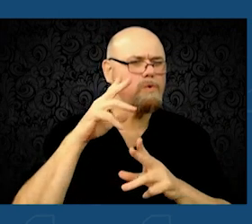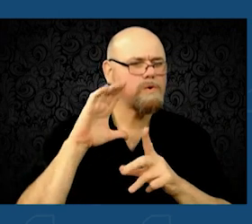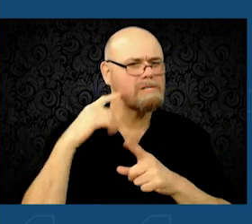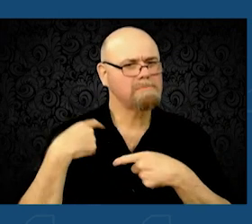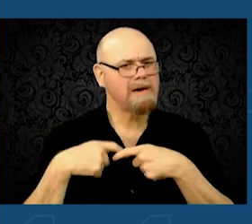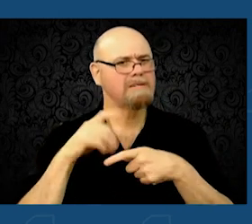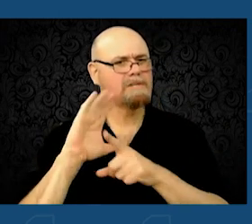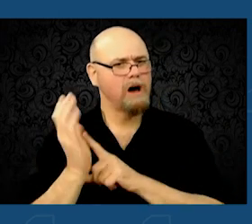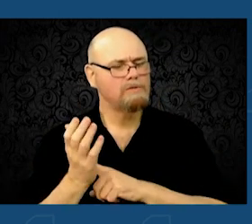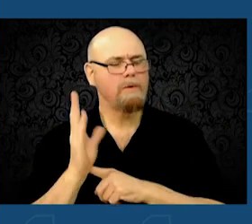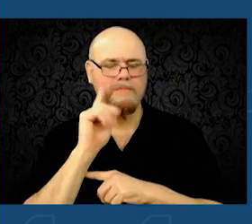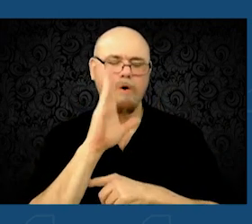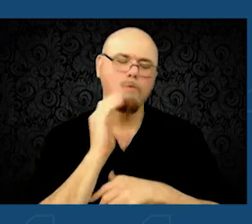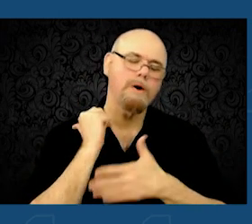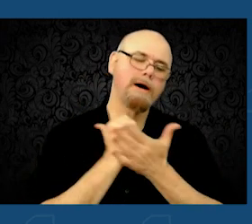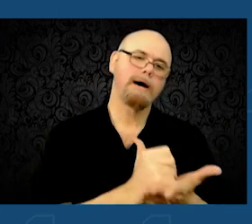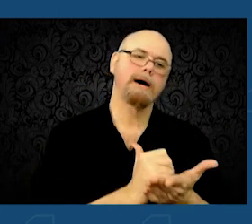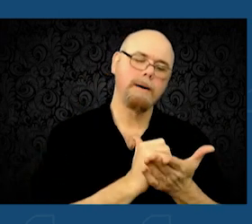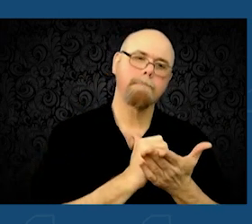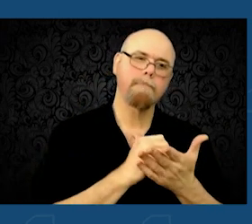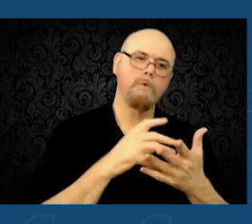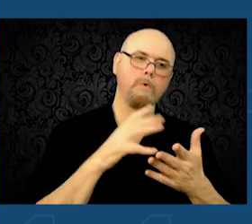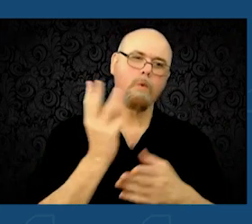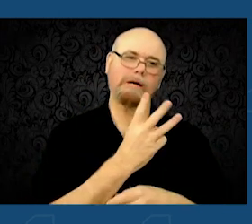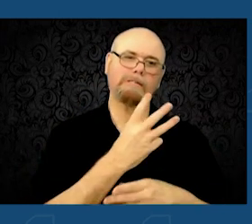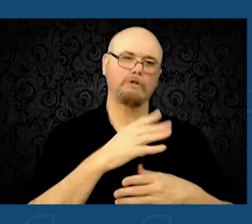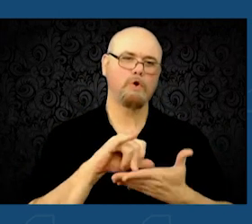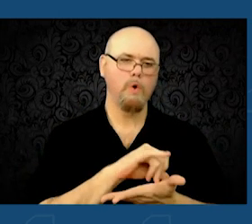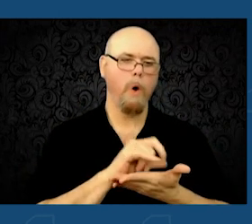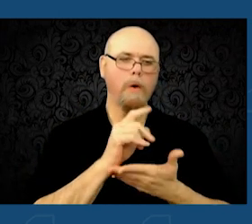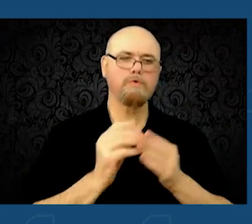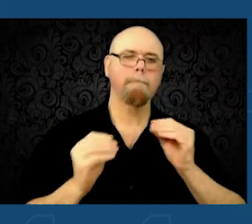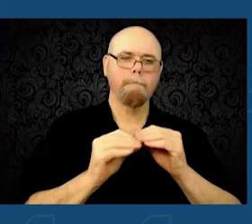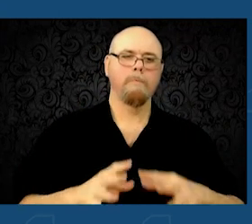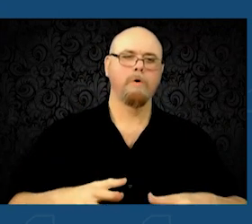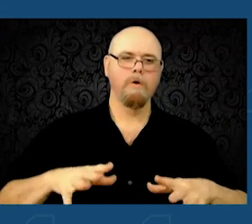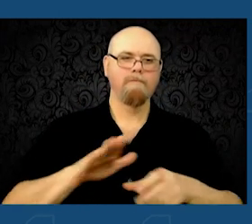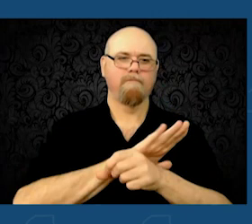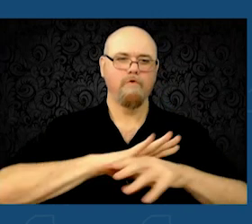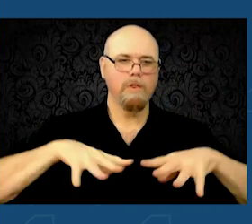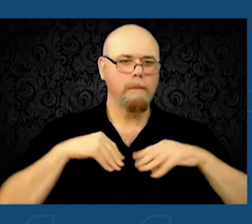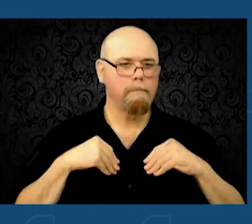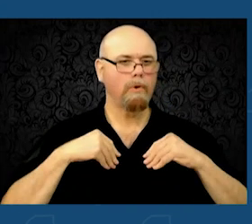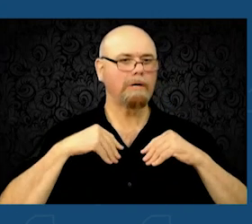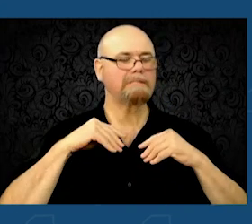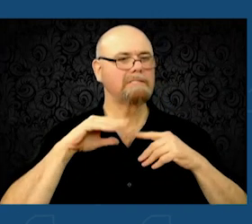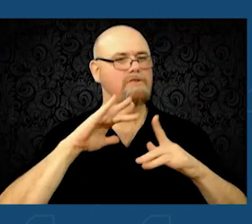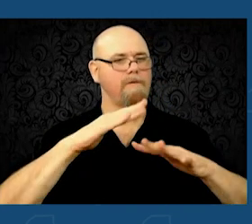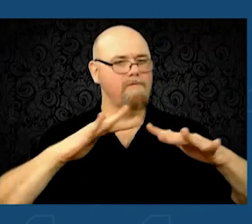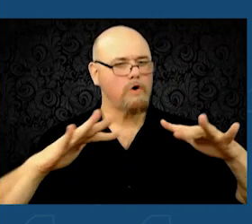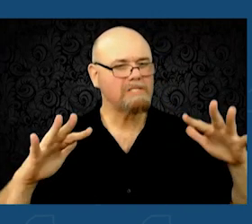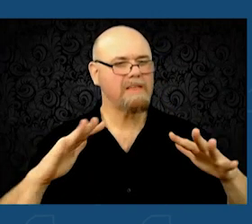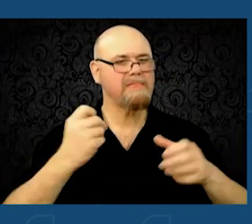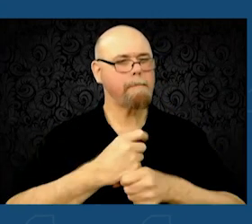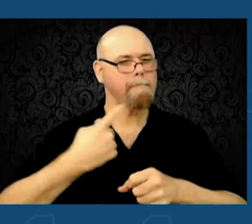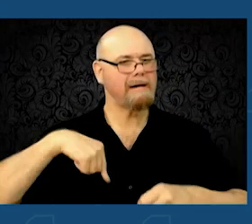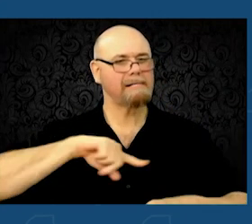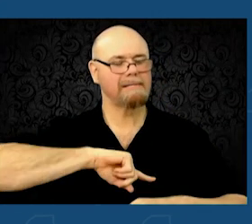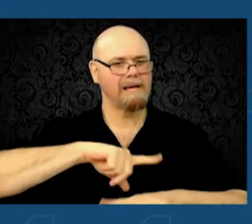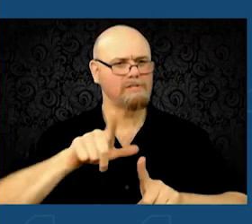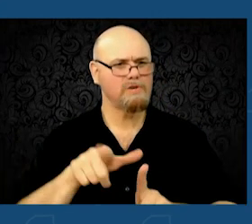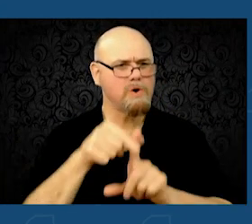York more fully embrace the diversity that makes us so unique, that makes us so strong, and makes